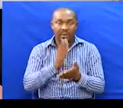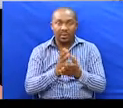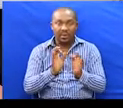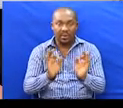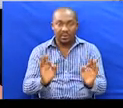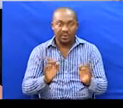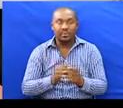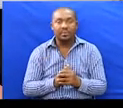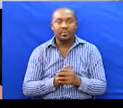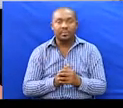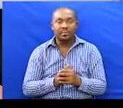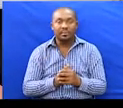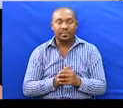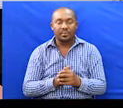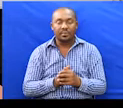Heredity.